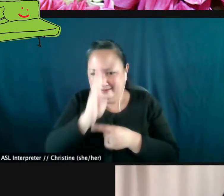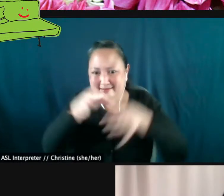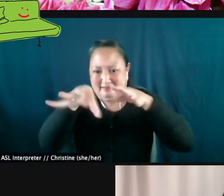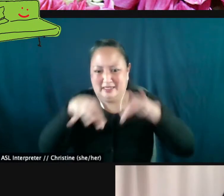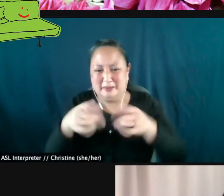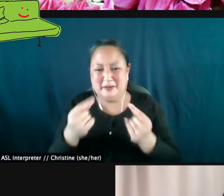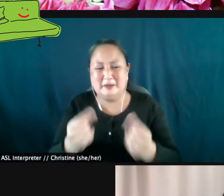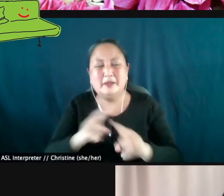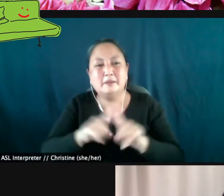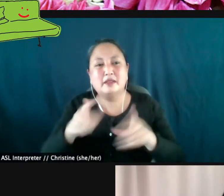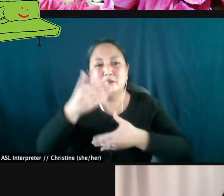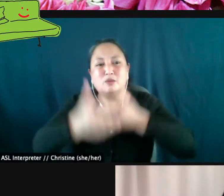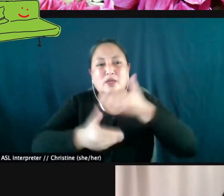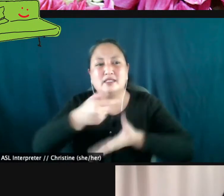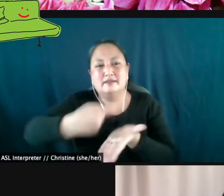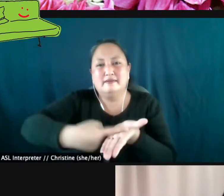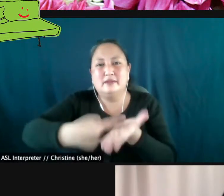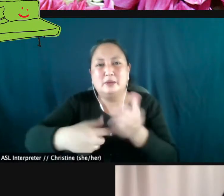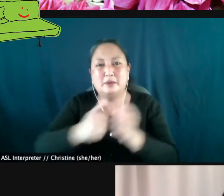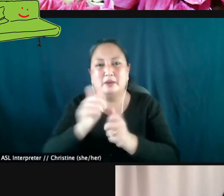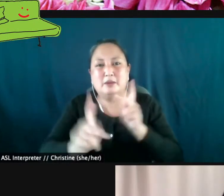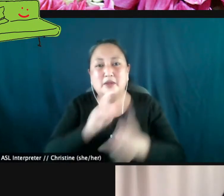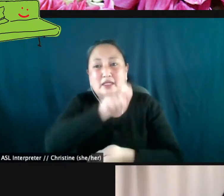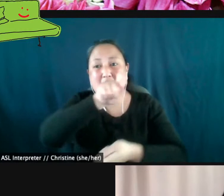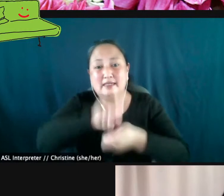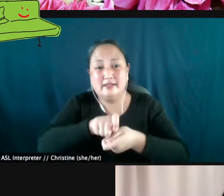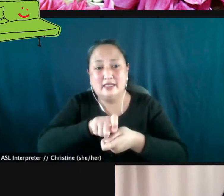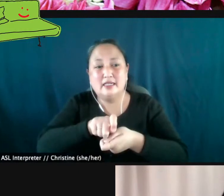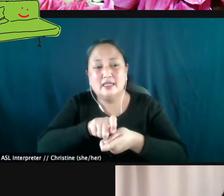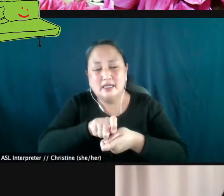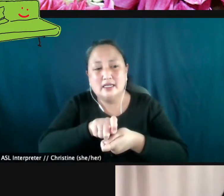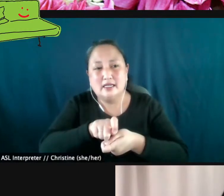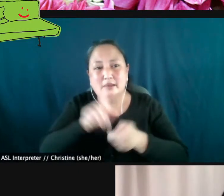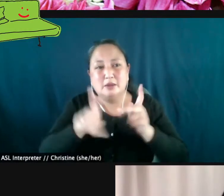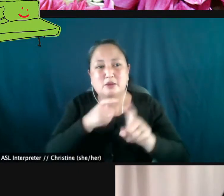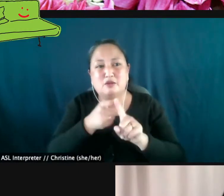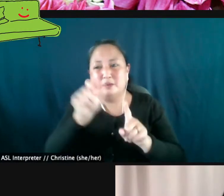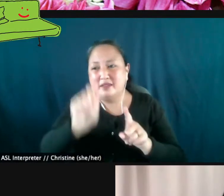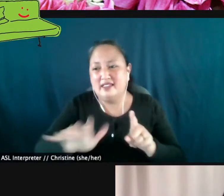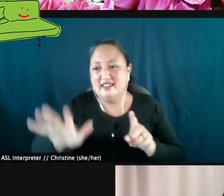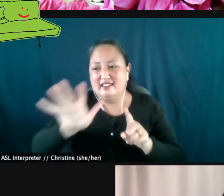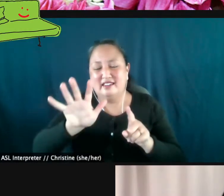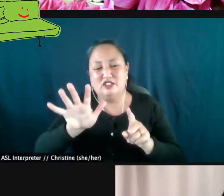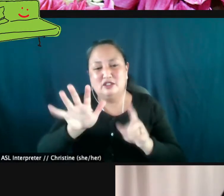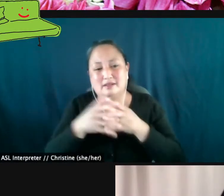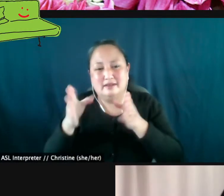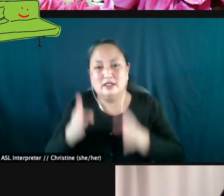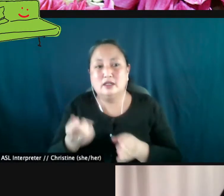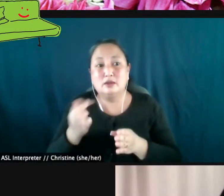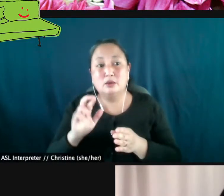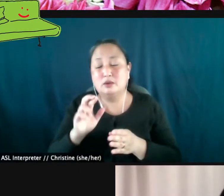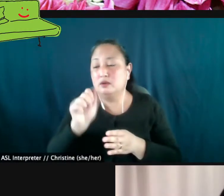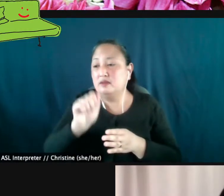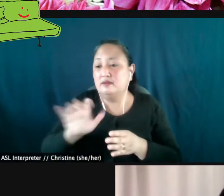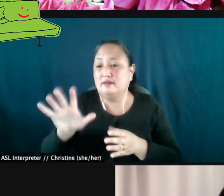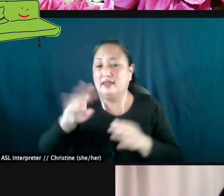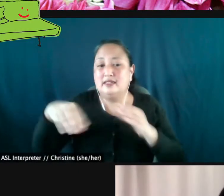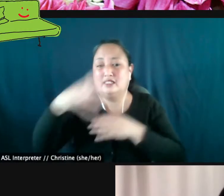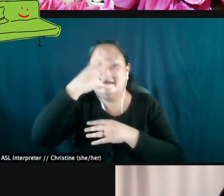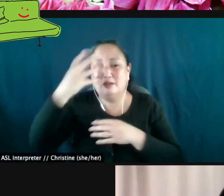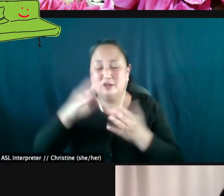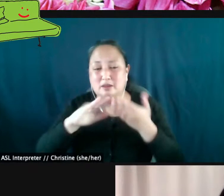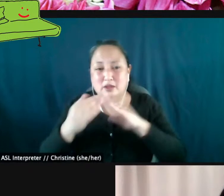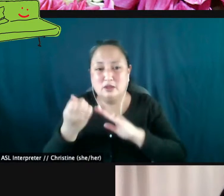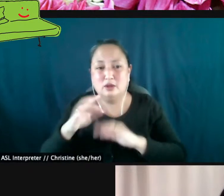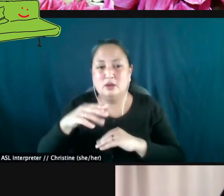But the process of talking to people, and particularly, people from the Asian American or Asian diaspora community, or women or